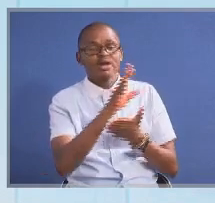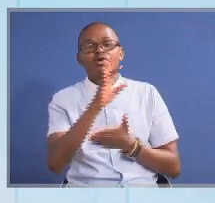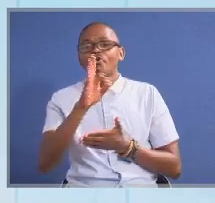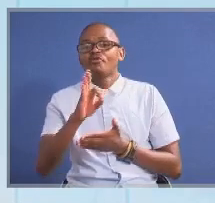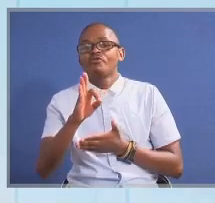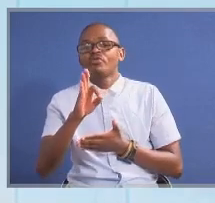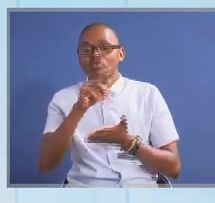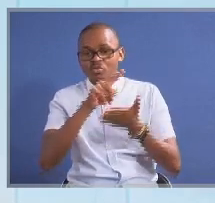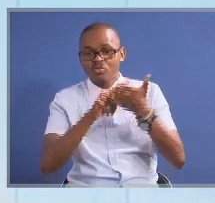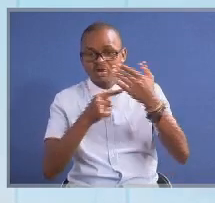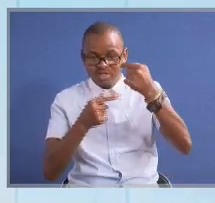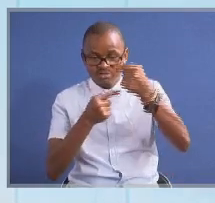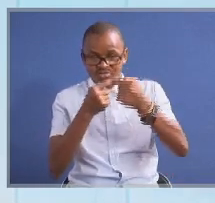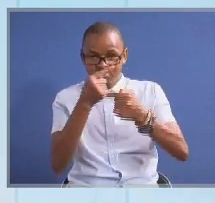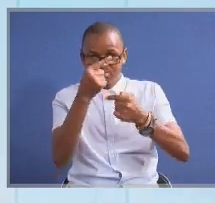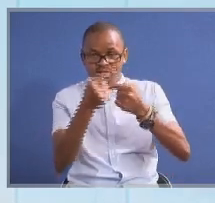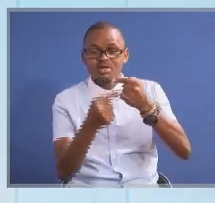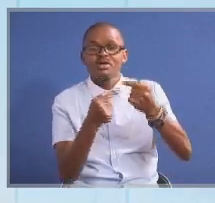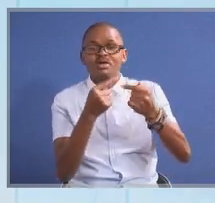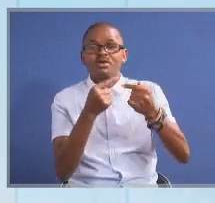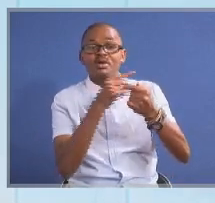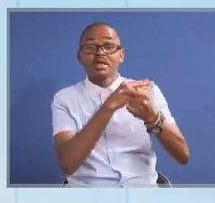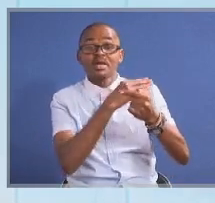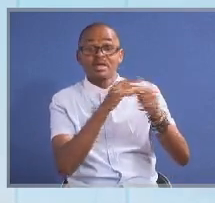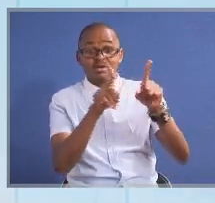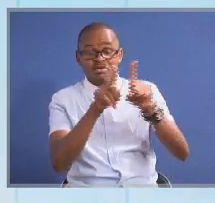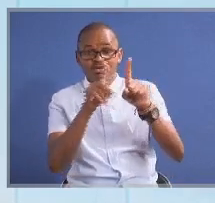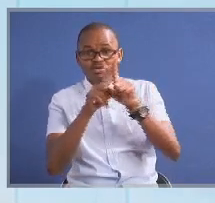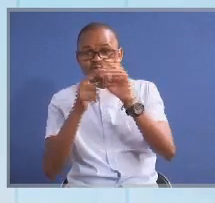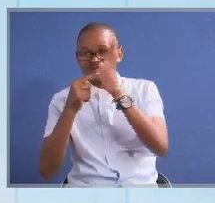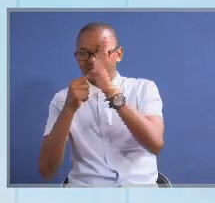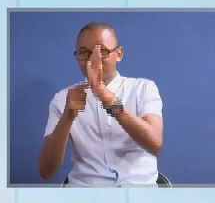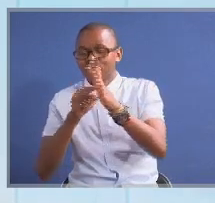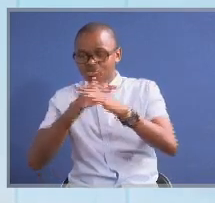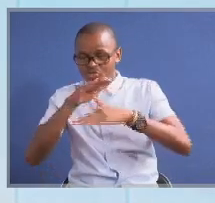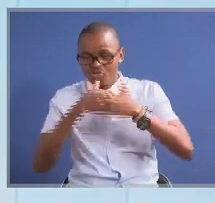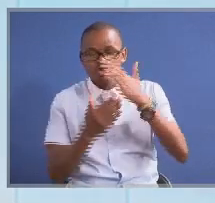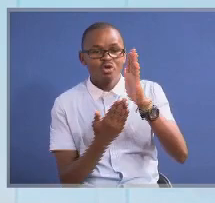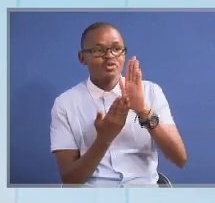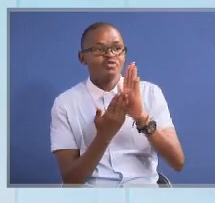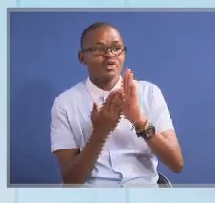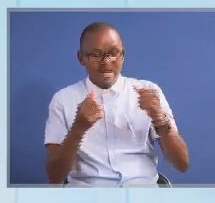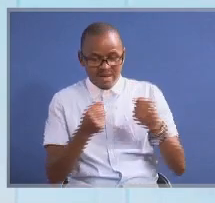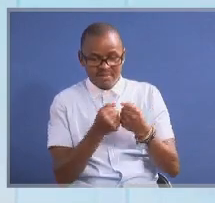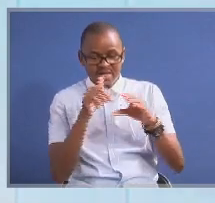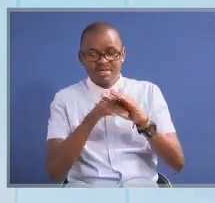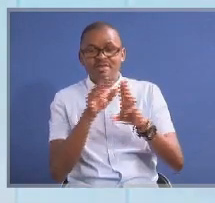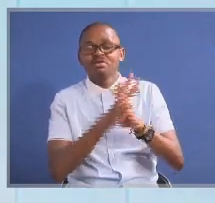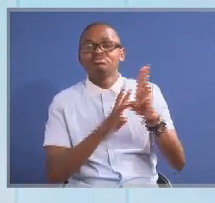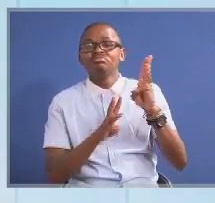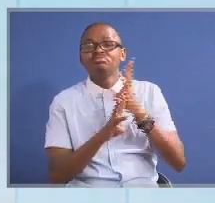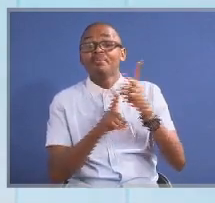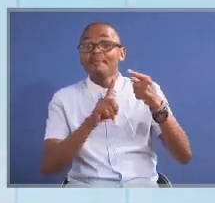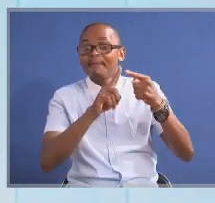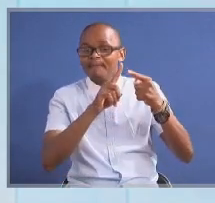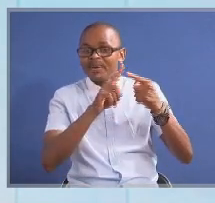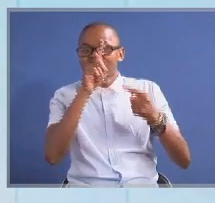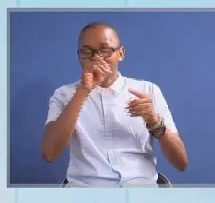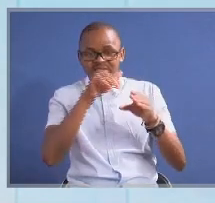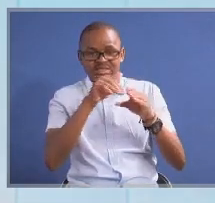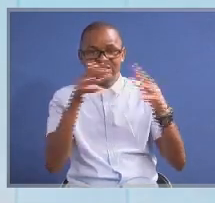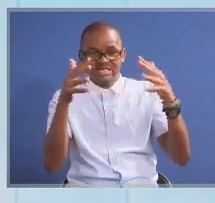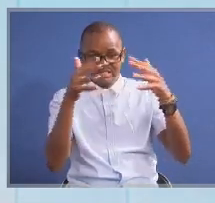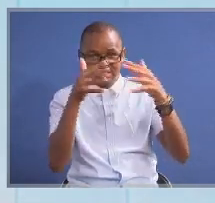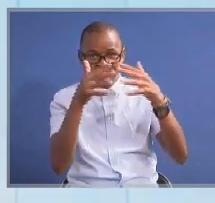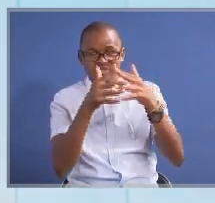of what is going on. And then also expose them to all developments that are taking place in the world today, particularly